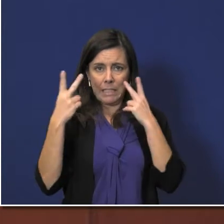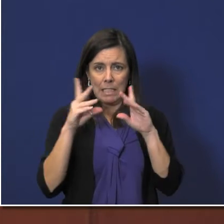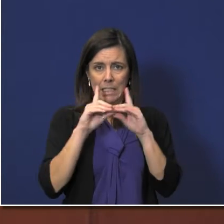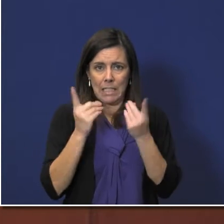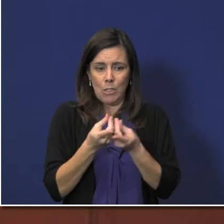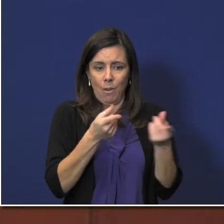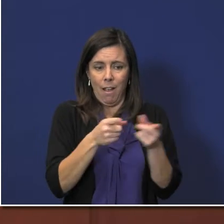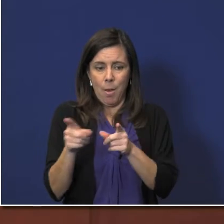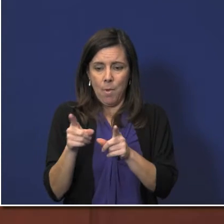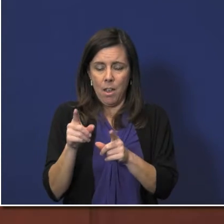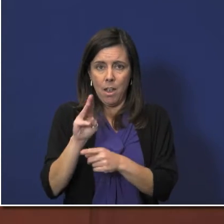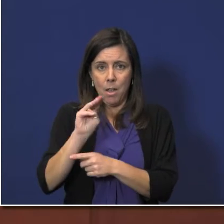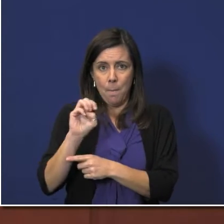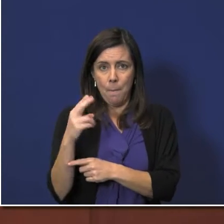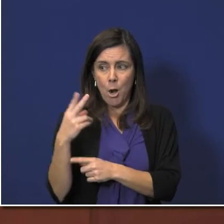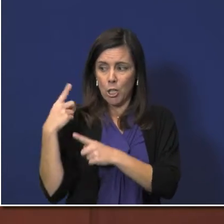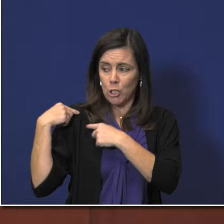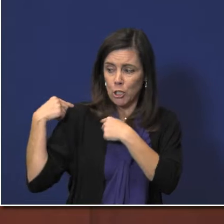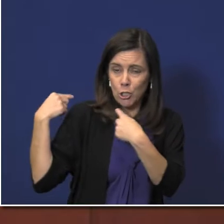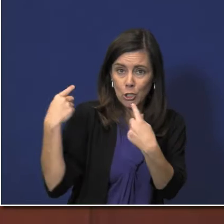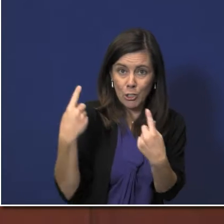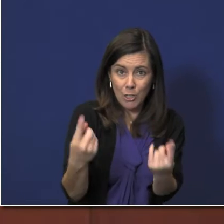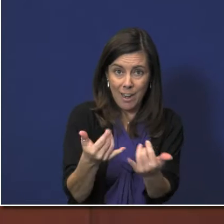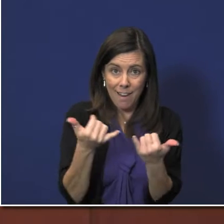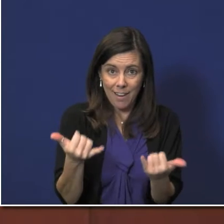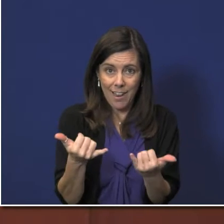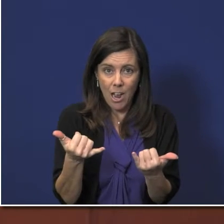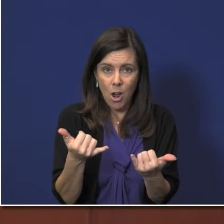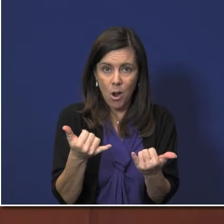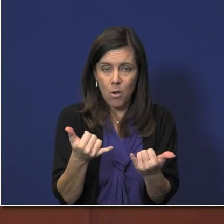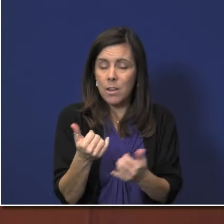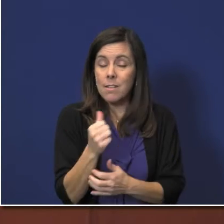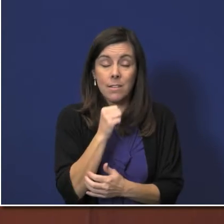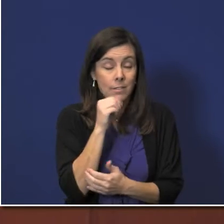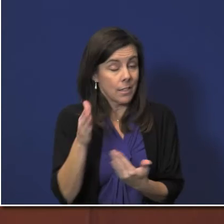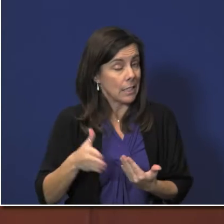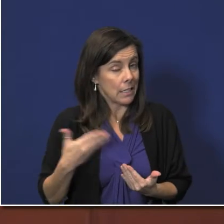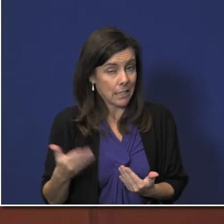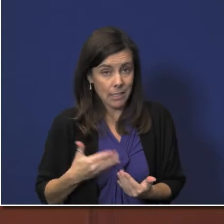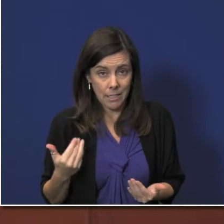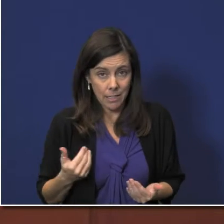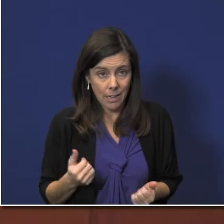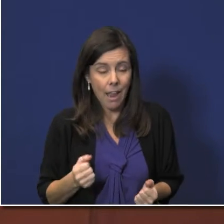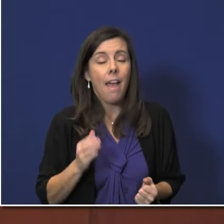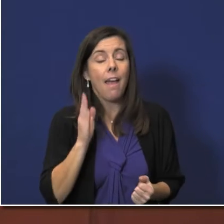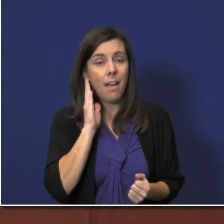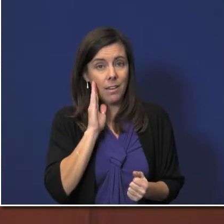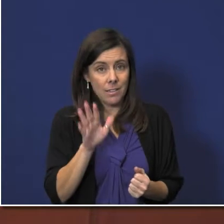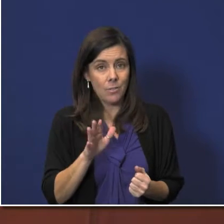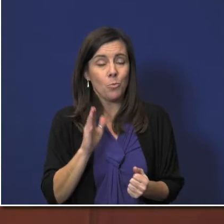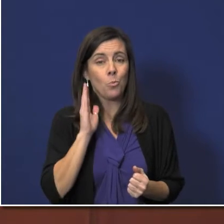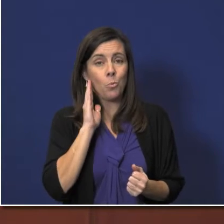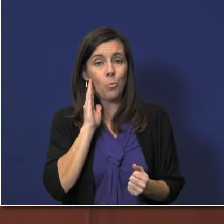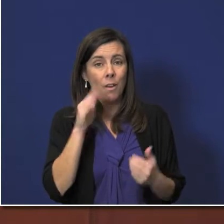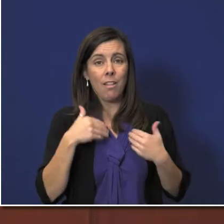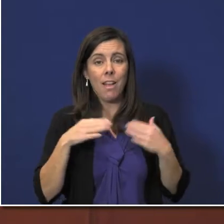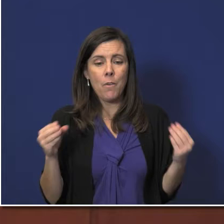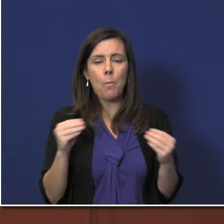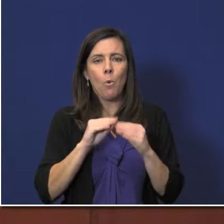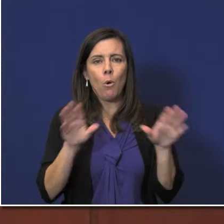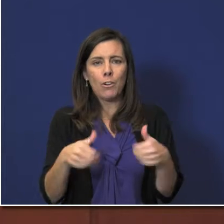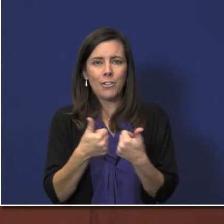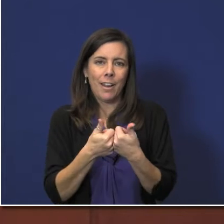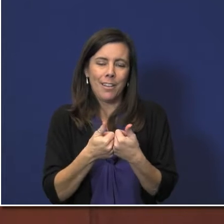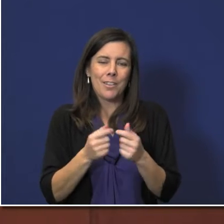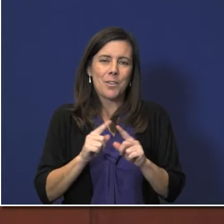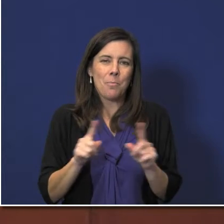March all the way up until now. And I know it's not been easy, and I know we've had challenges. But I will